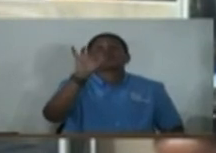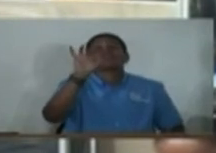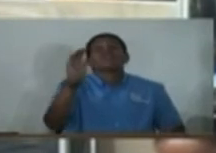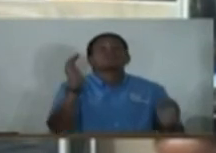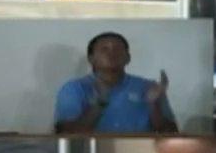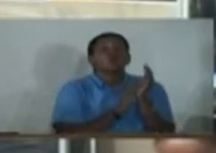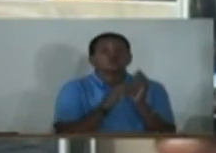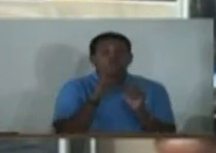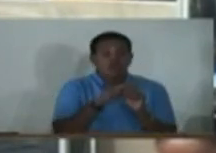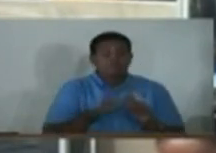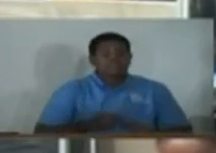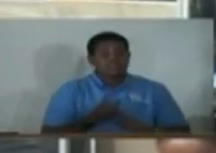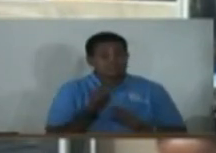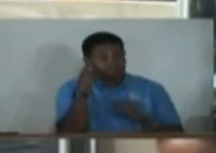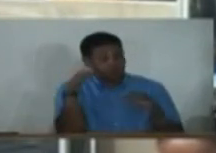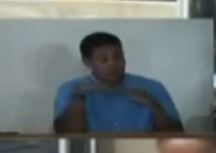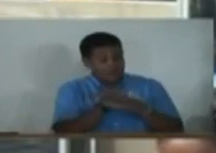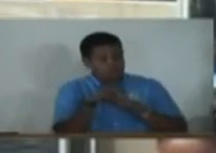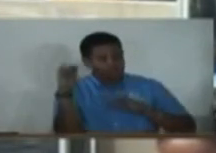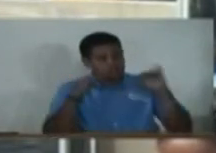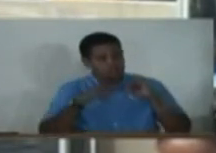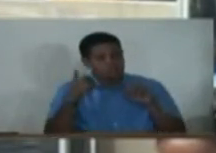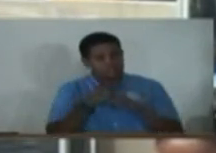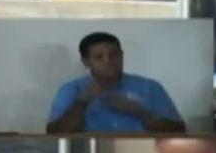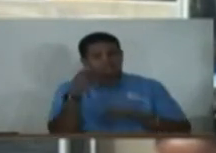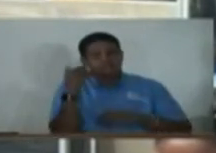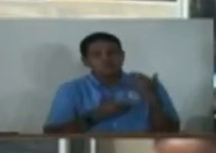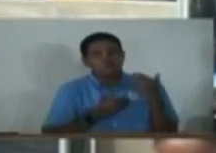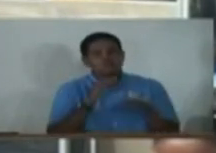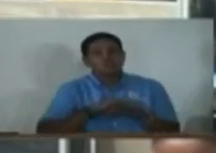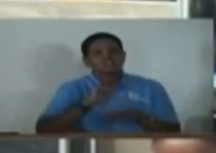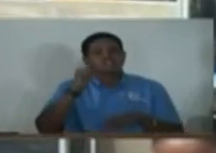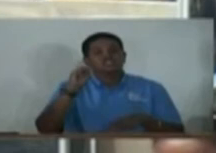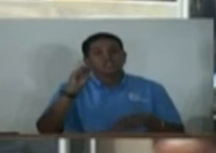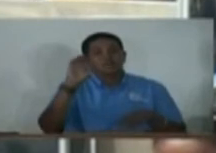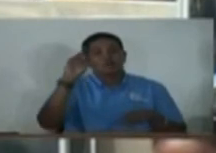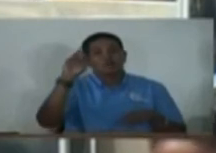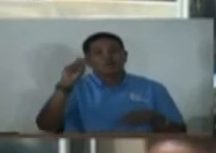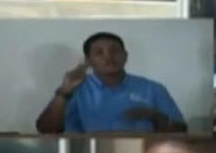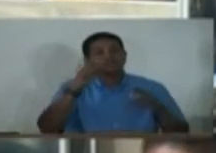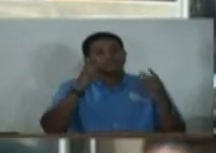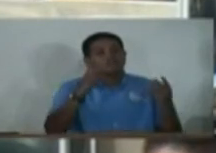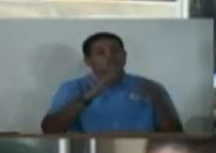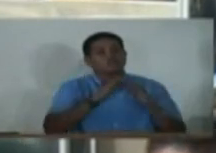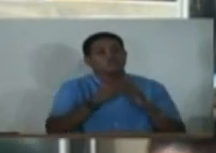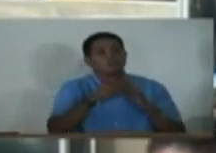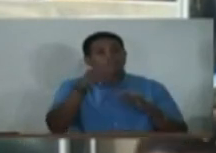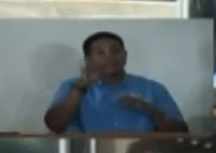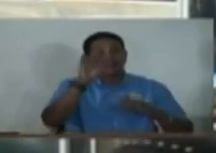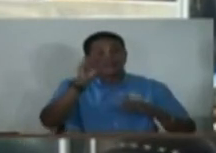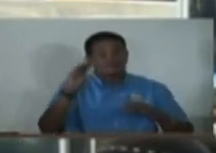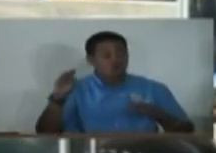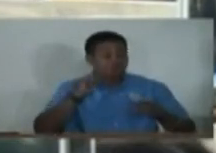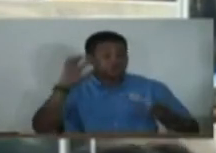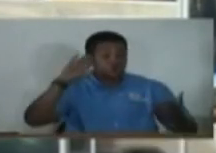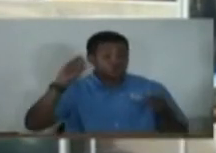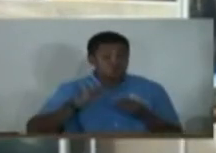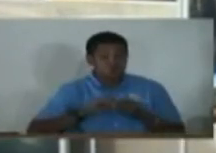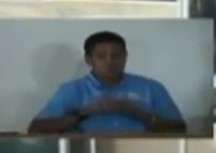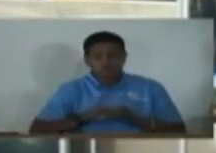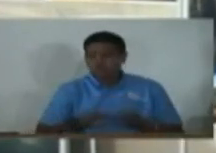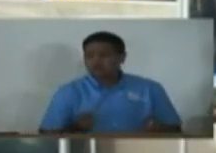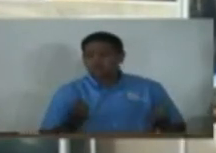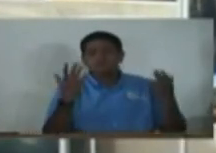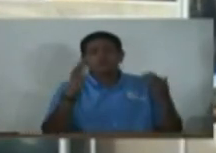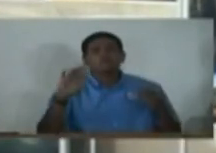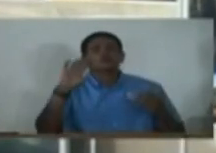125,000 applications for entry were processed on the JamCovid Visit Jamaica platform. Of this total, approximately